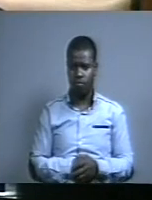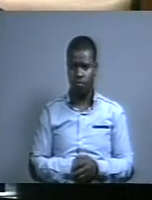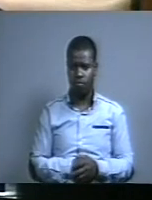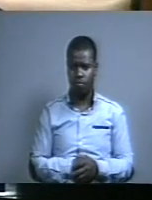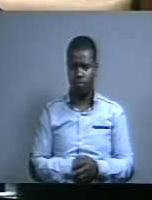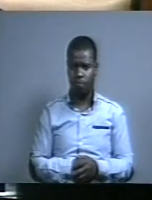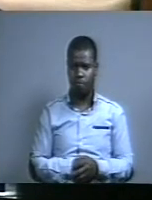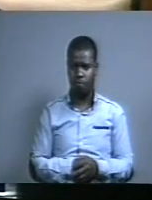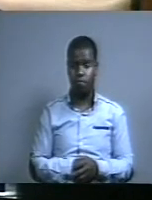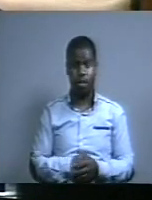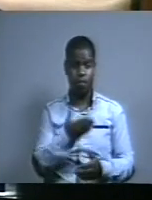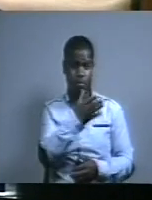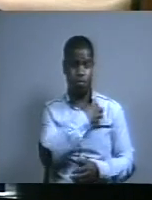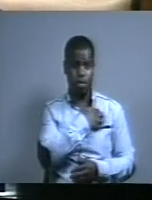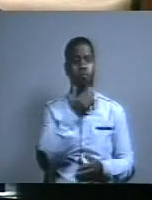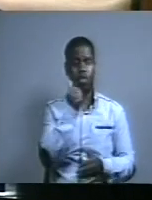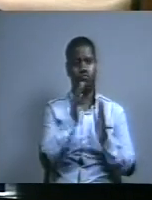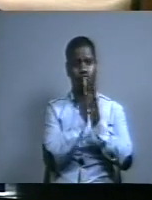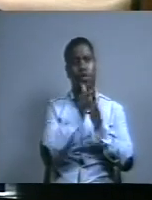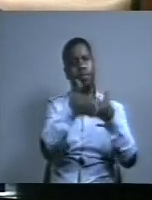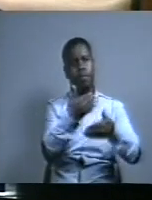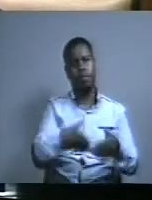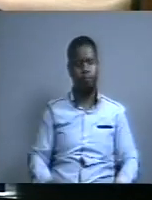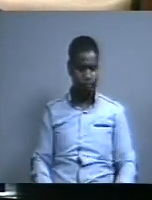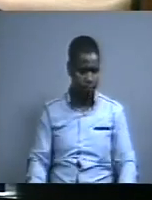Can you continue, Honourable Minister?